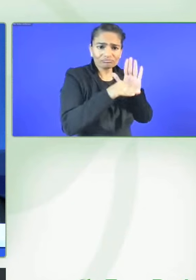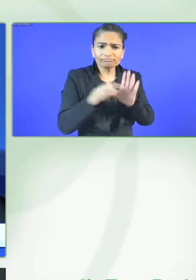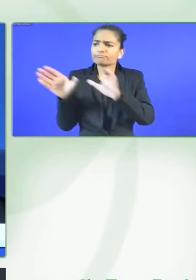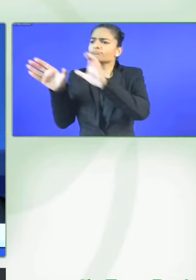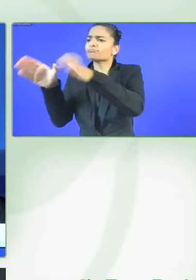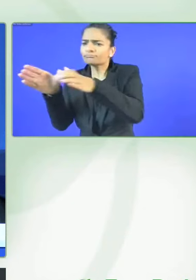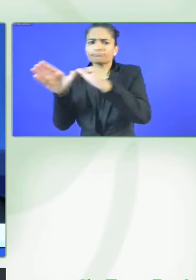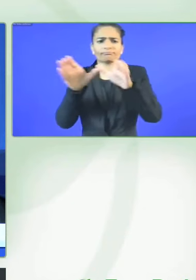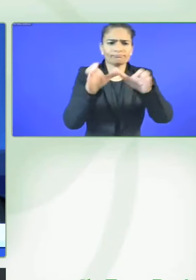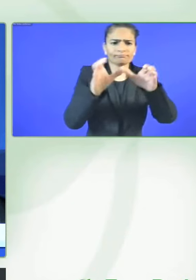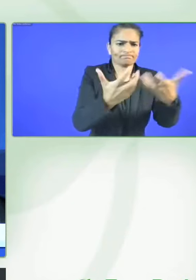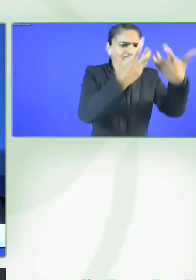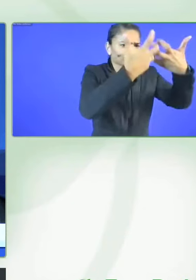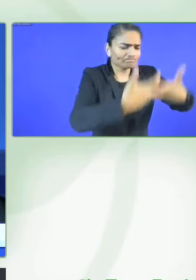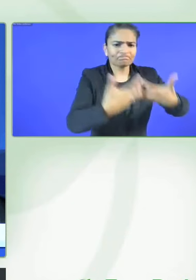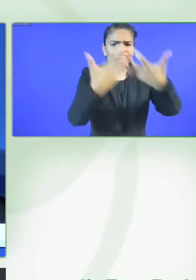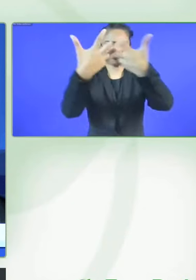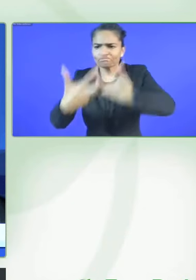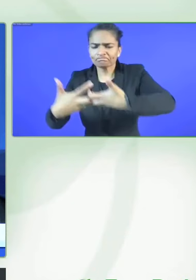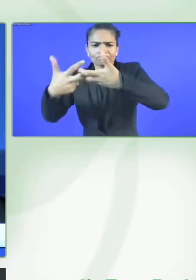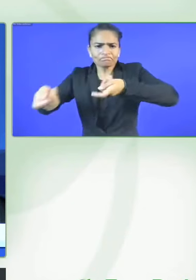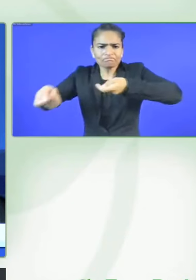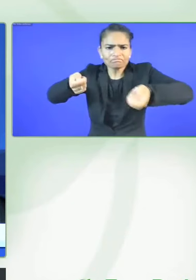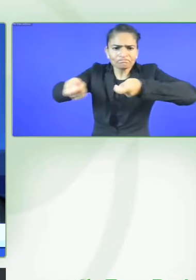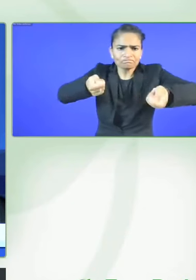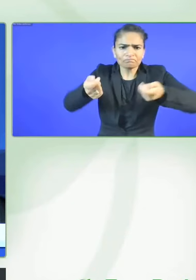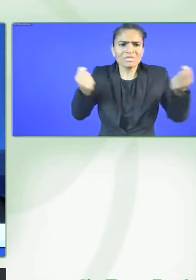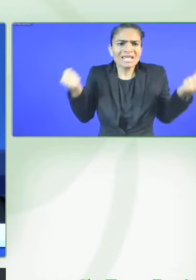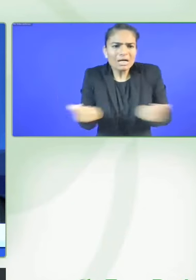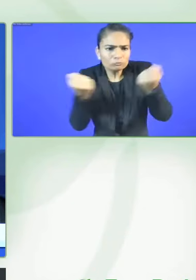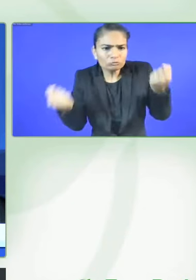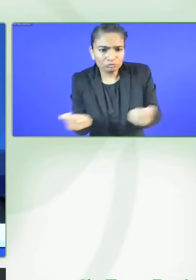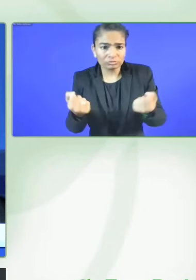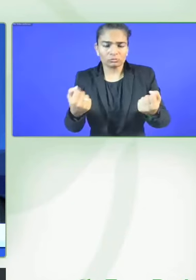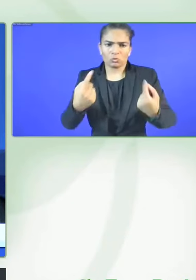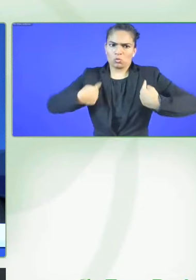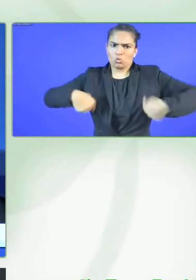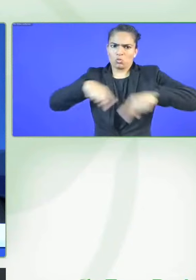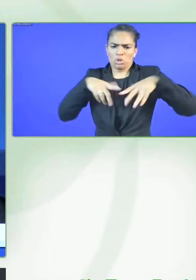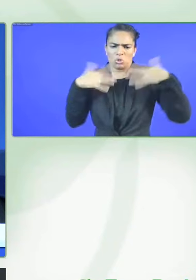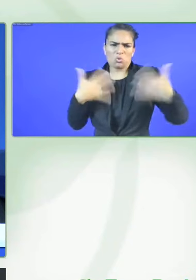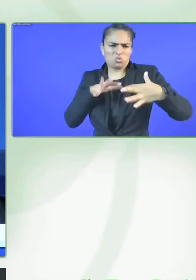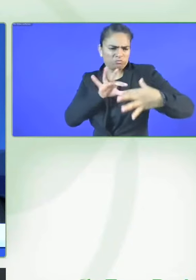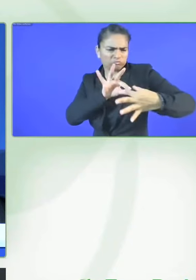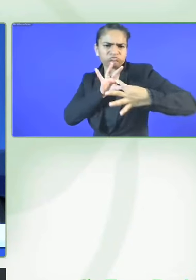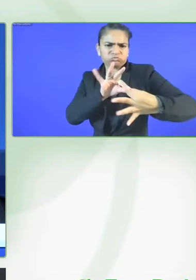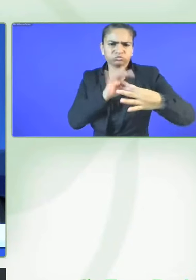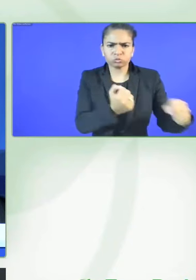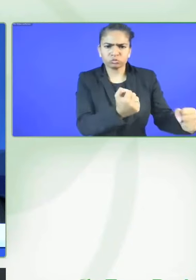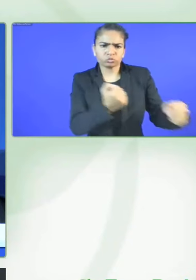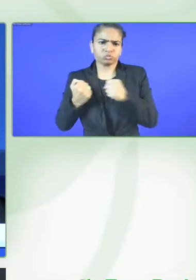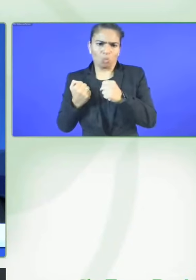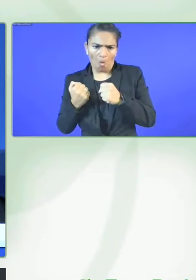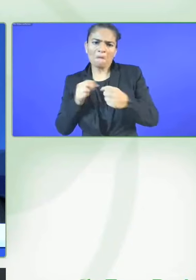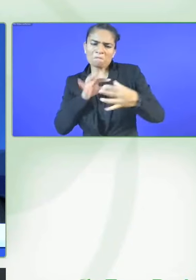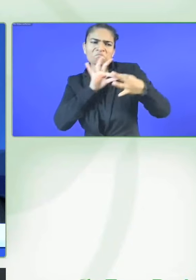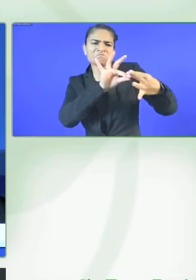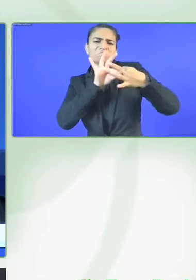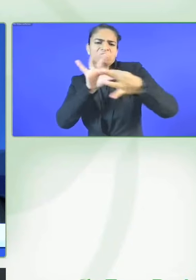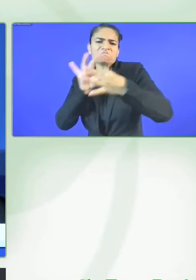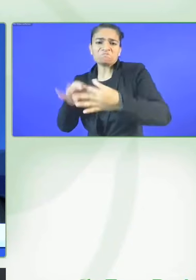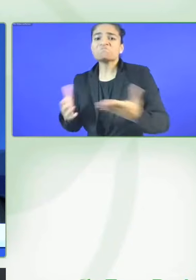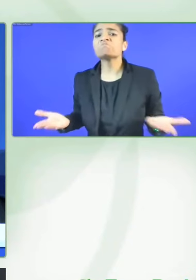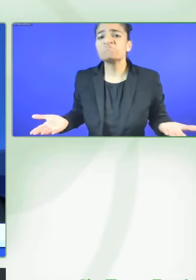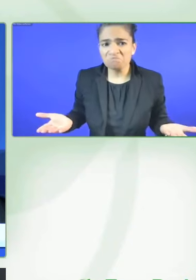still many significant architectural barriers affecting the freedom of movement for disabled people and others with specific access